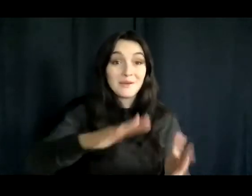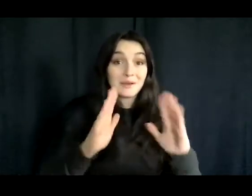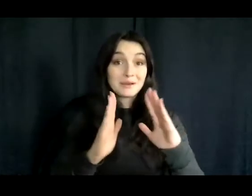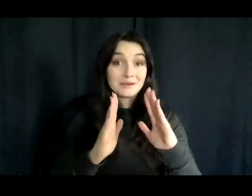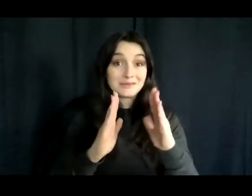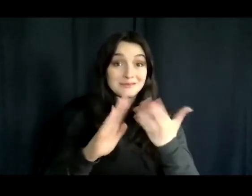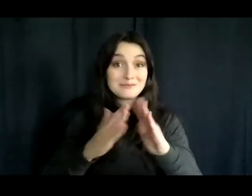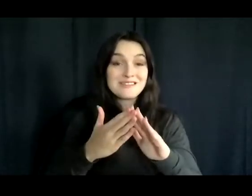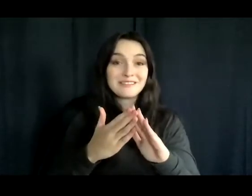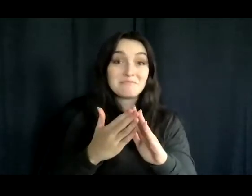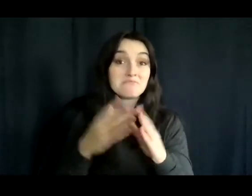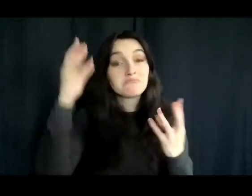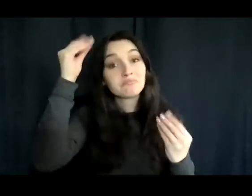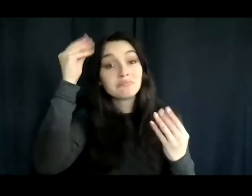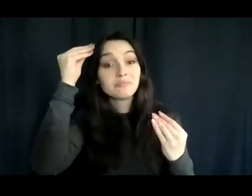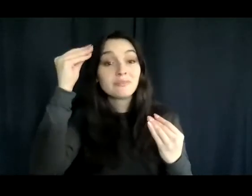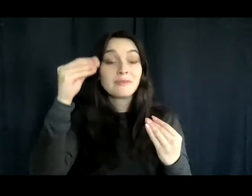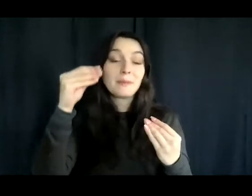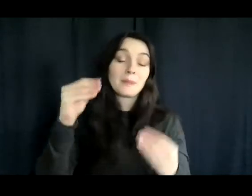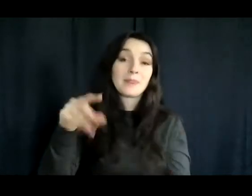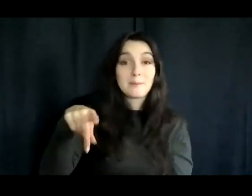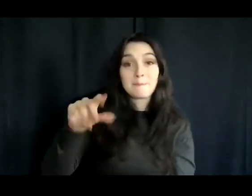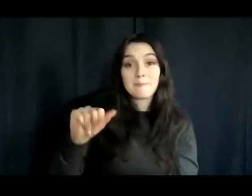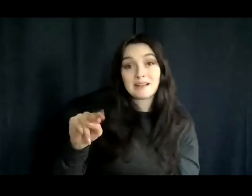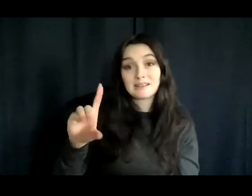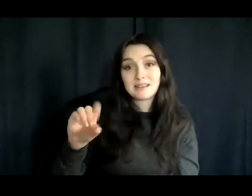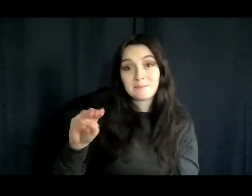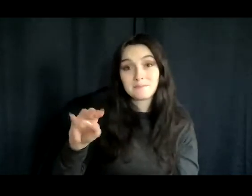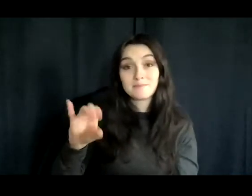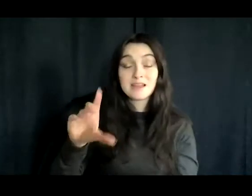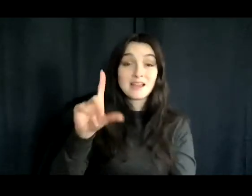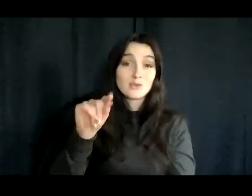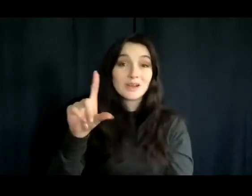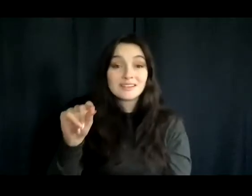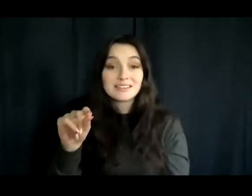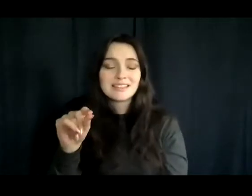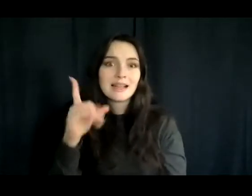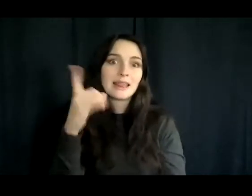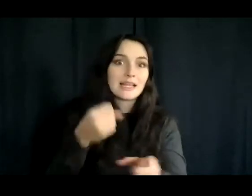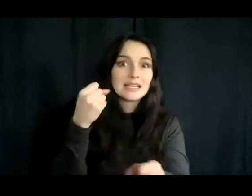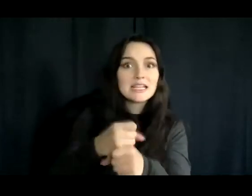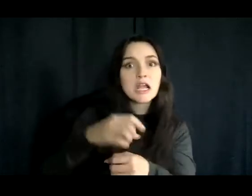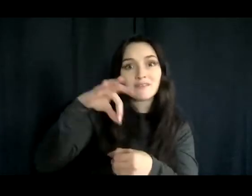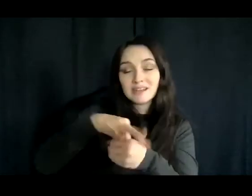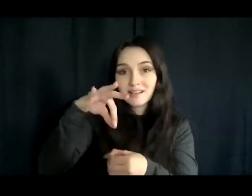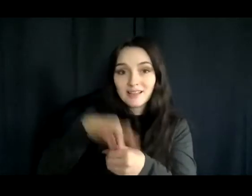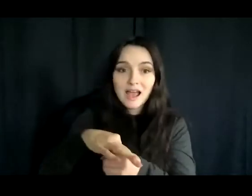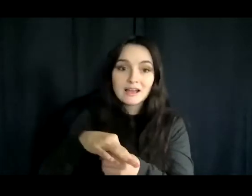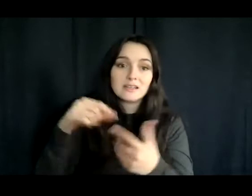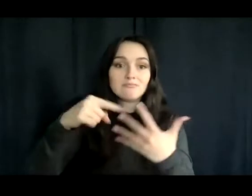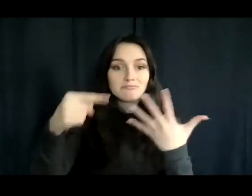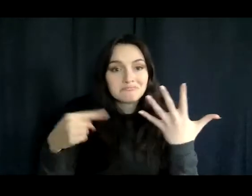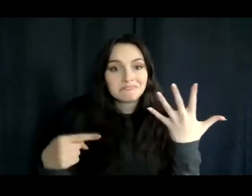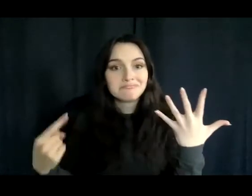think about the pandemic of 2020, the year of an election, so